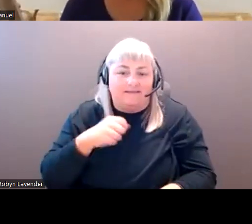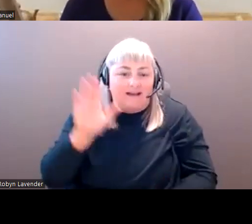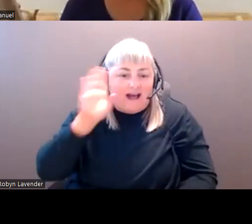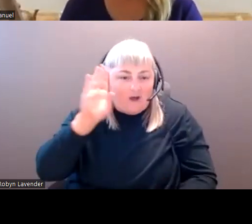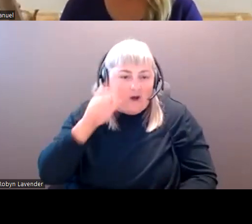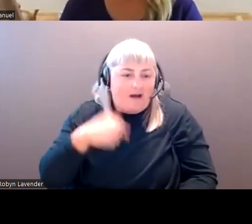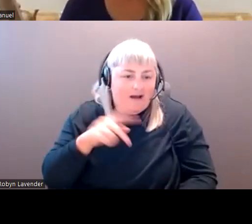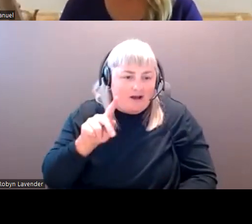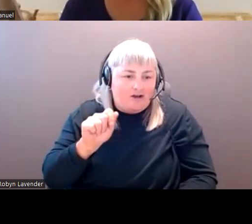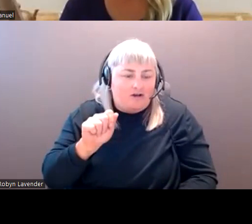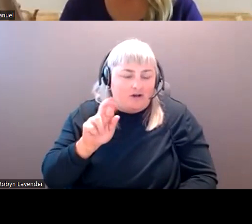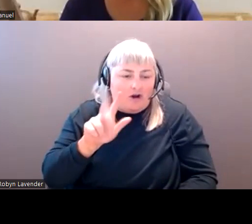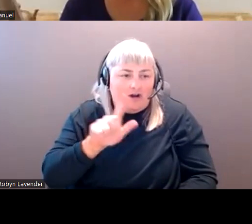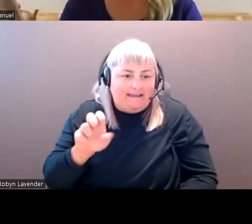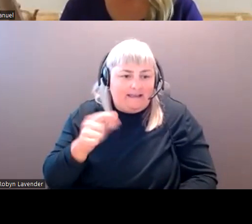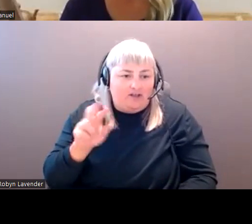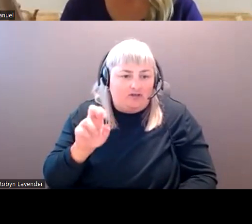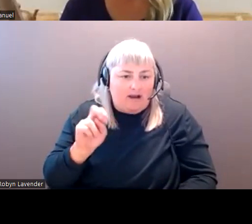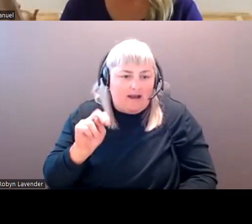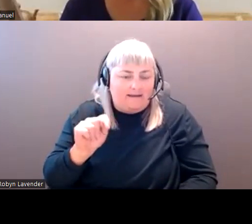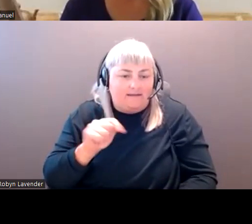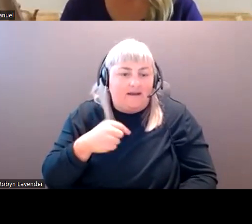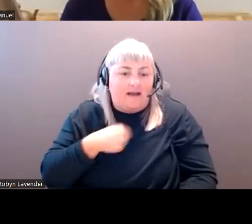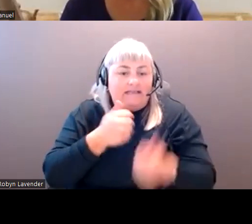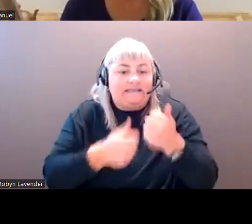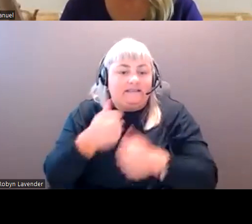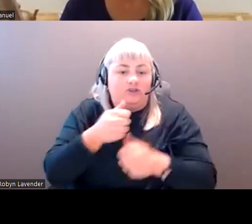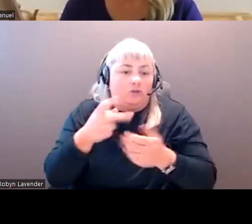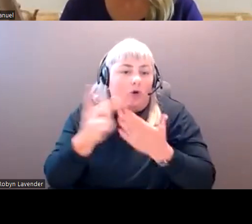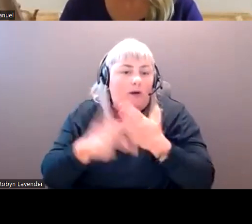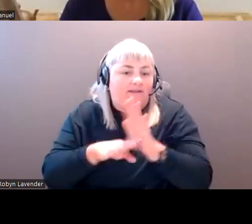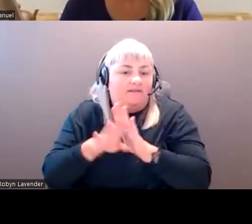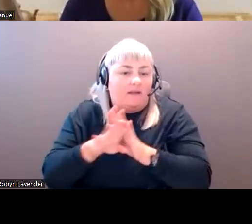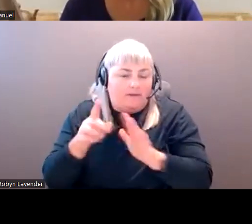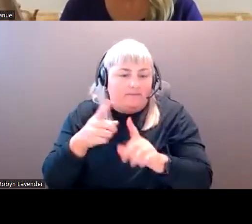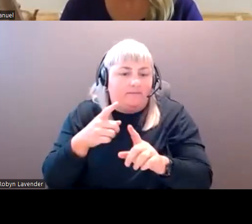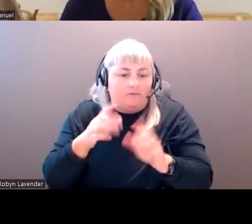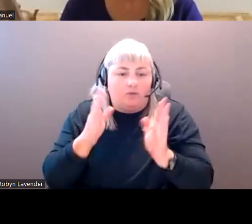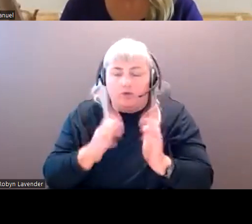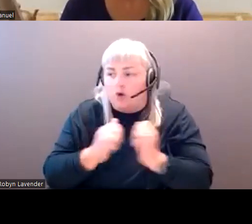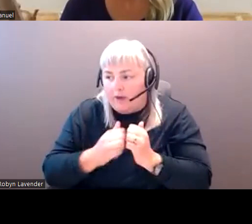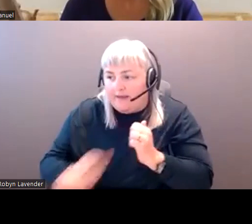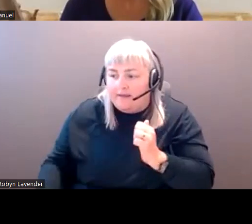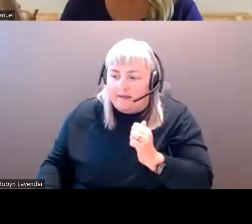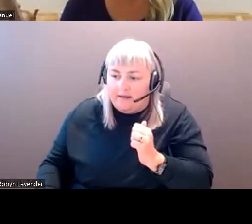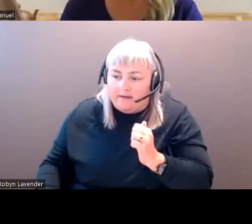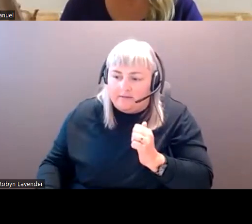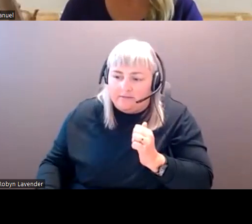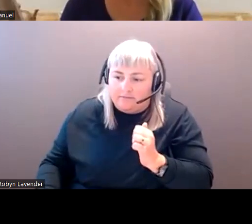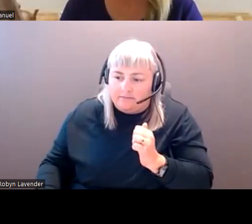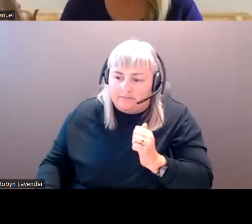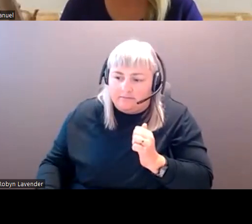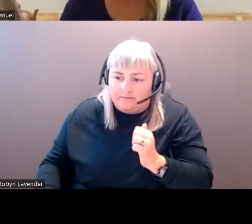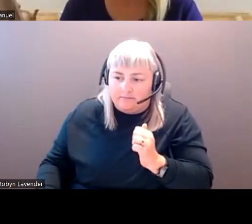Grant. I'm the Senior Programs Manager with Victoria Women's Transition House. And we are located on the Wasonic, Esquimalt, and Songhe